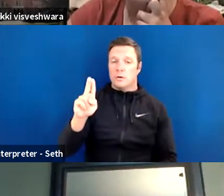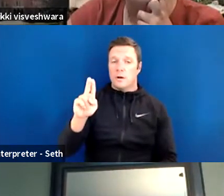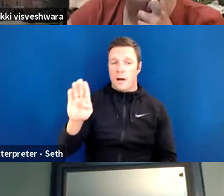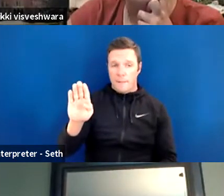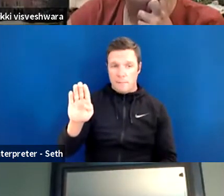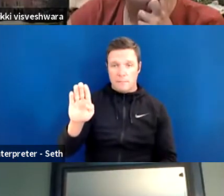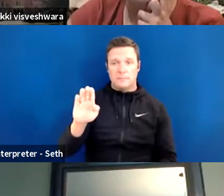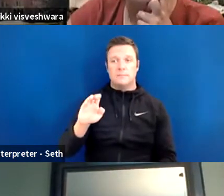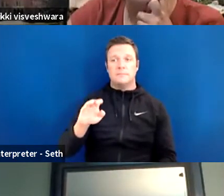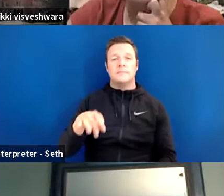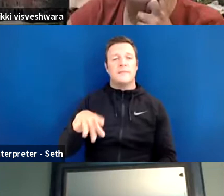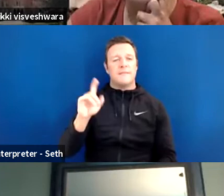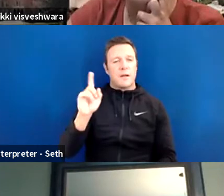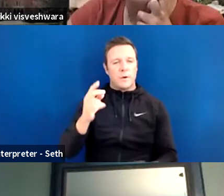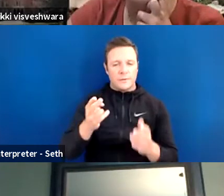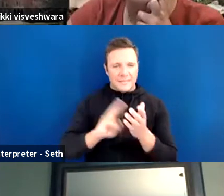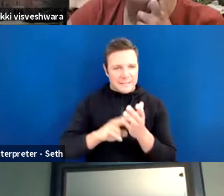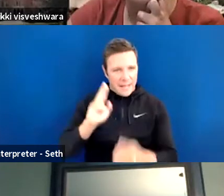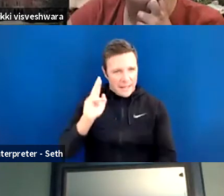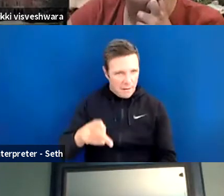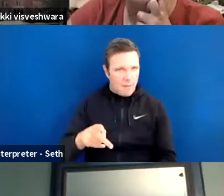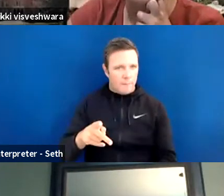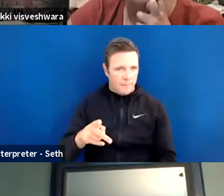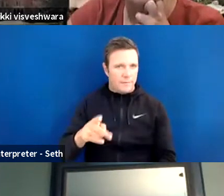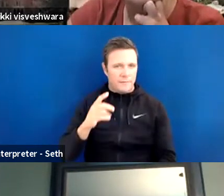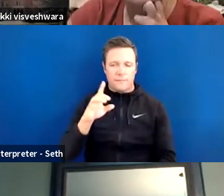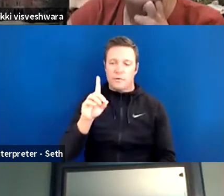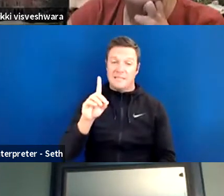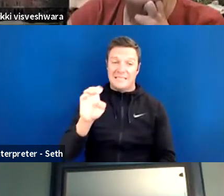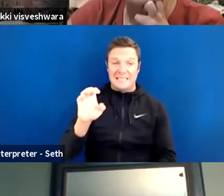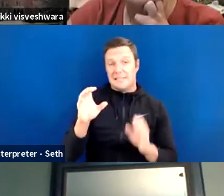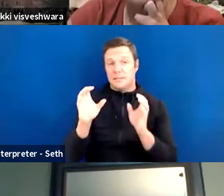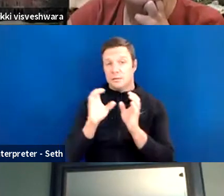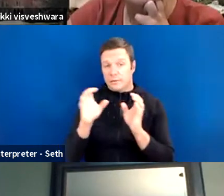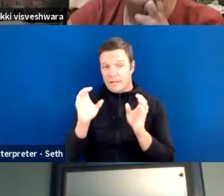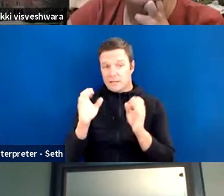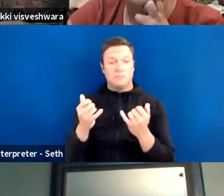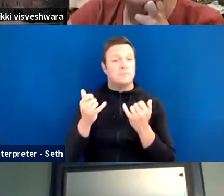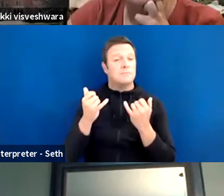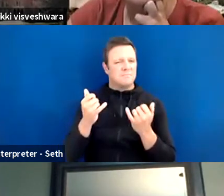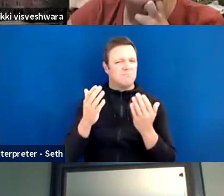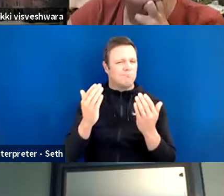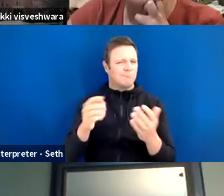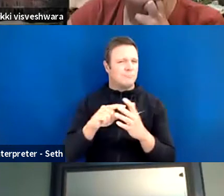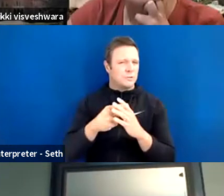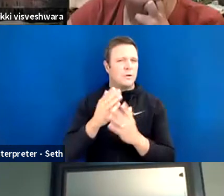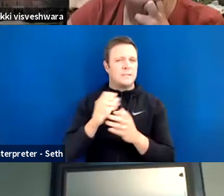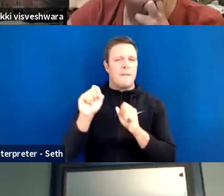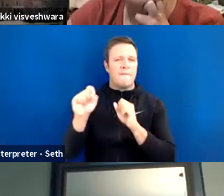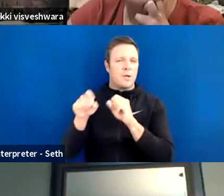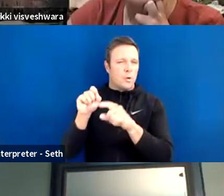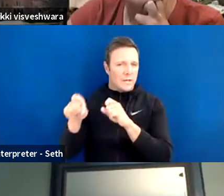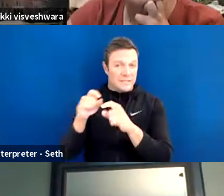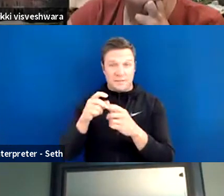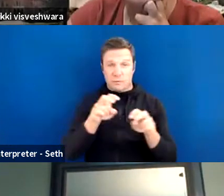our bootcamp sessions and where you can sign up for our DE certification. But now we want to go ahead and get started on some of these questions for our